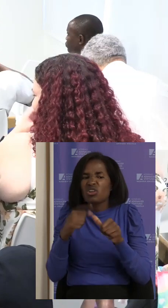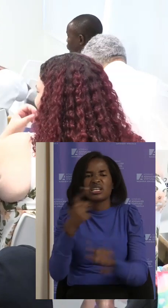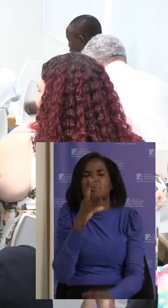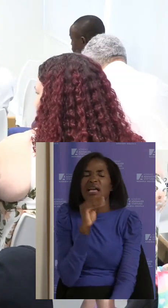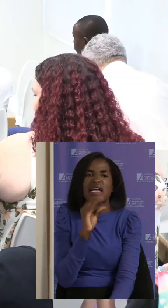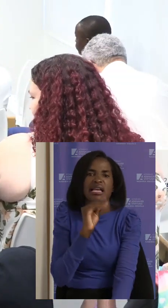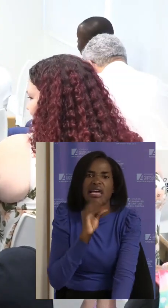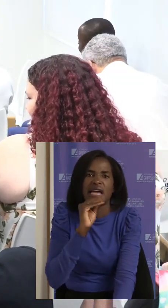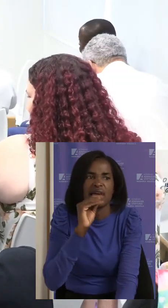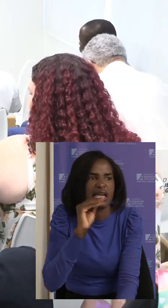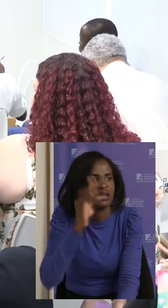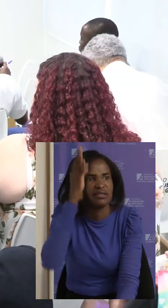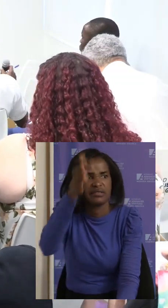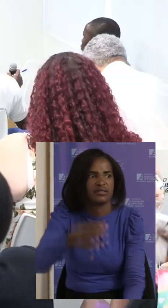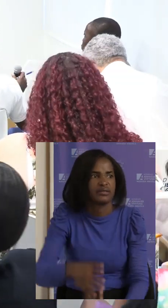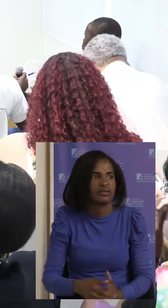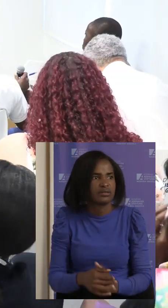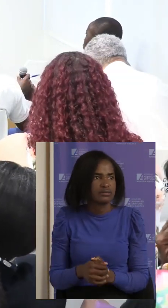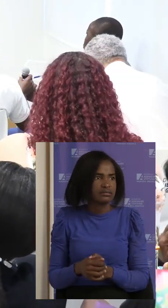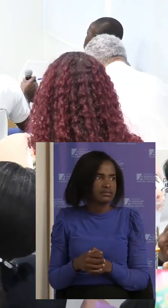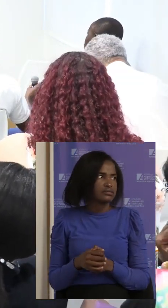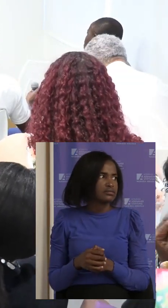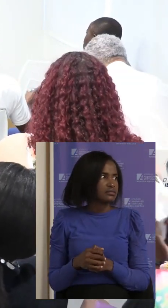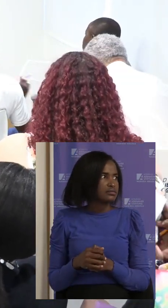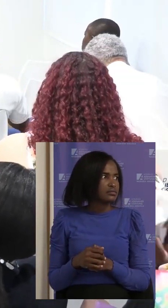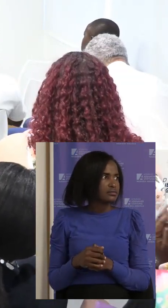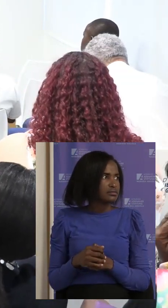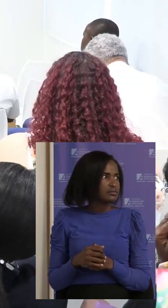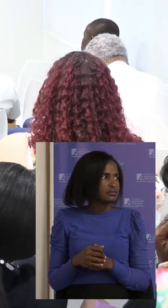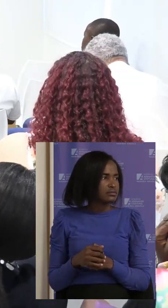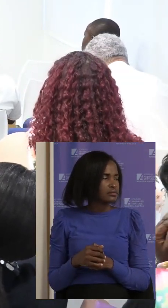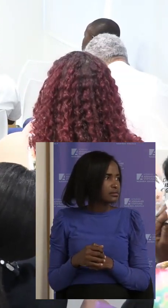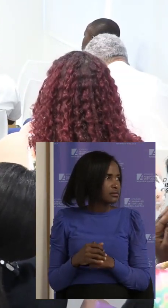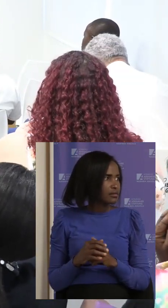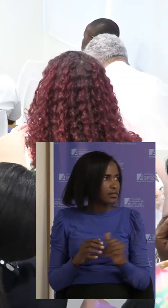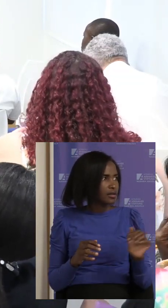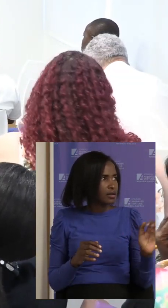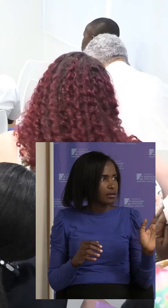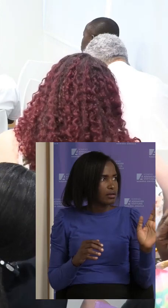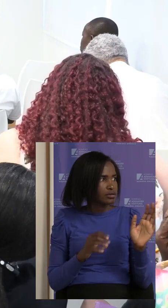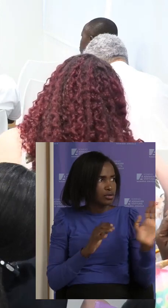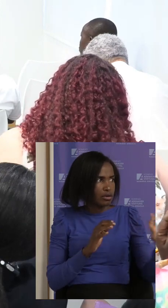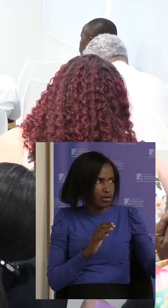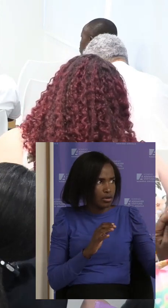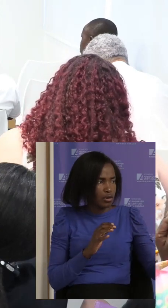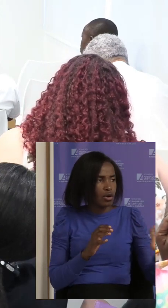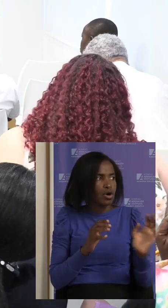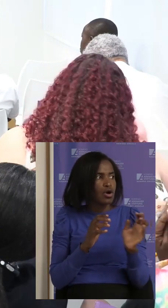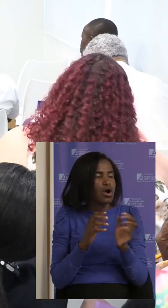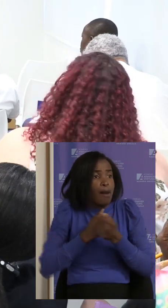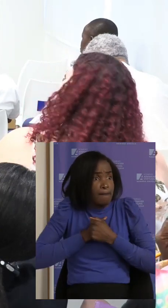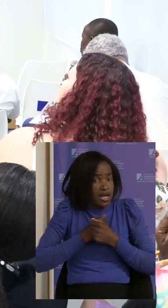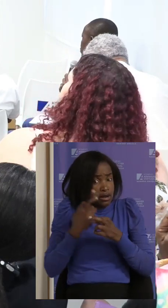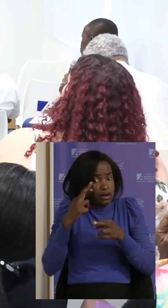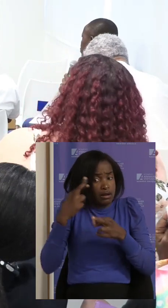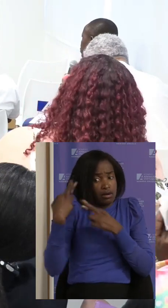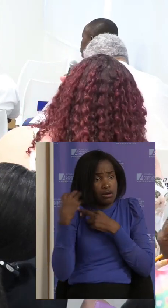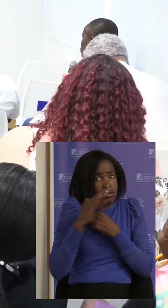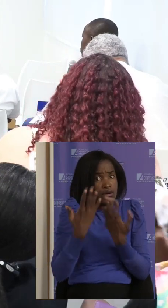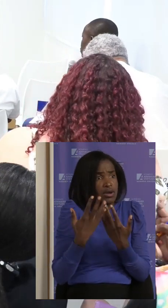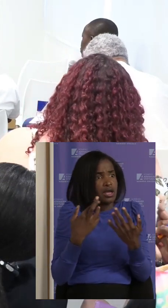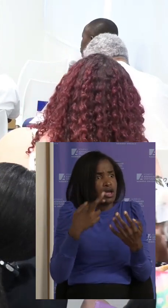while you're still there, maybe some food for thought also is that This brings into the equation, what is the role of the parents? Do we as